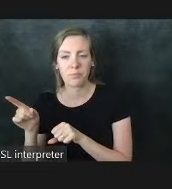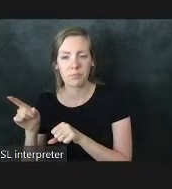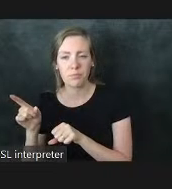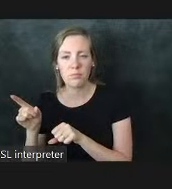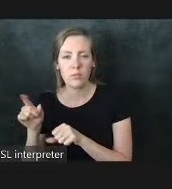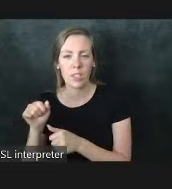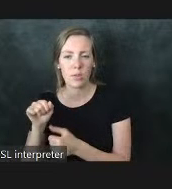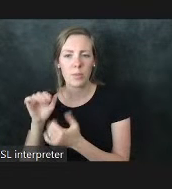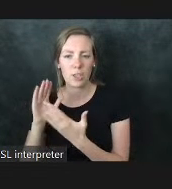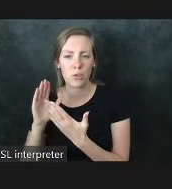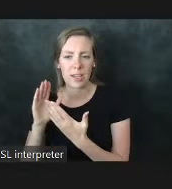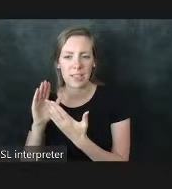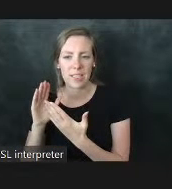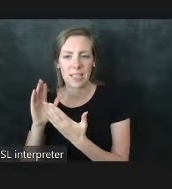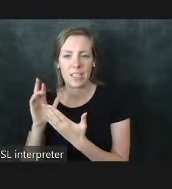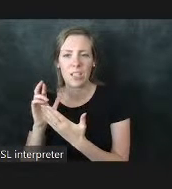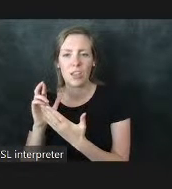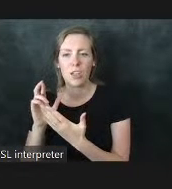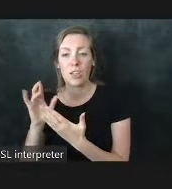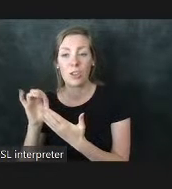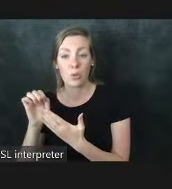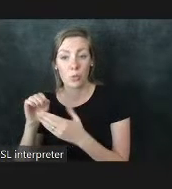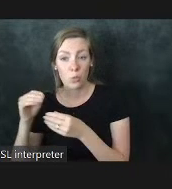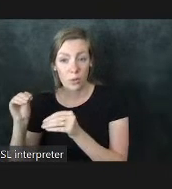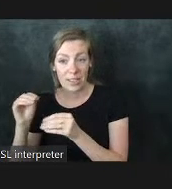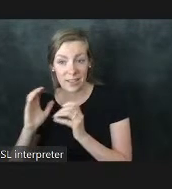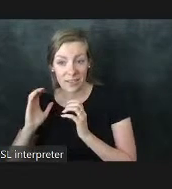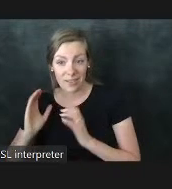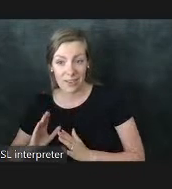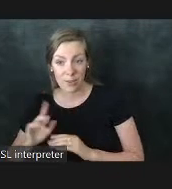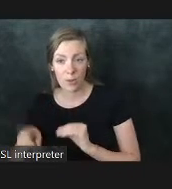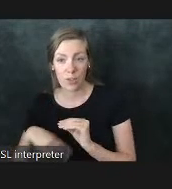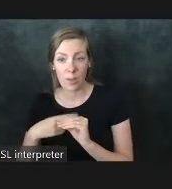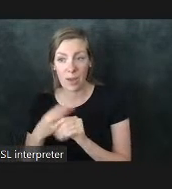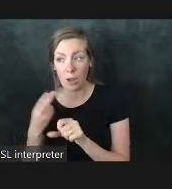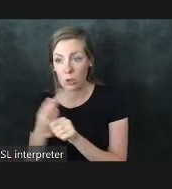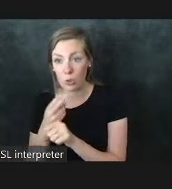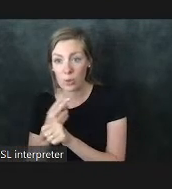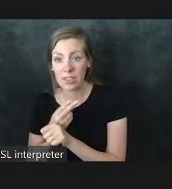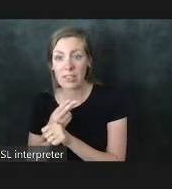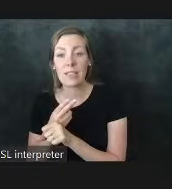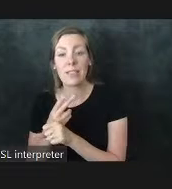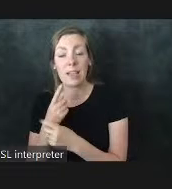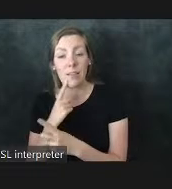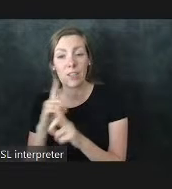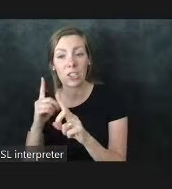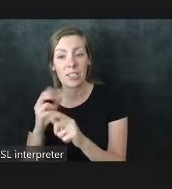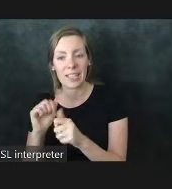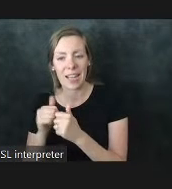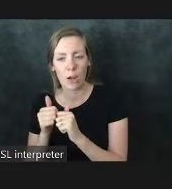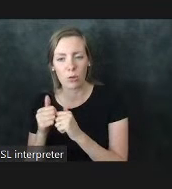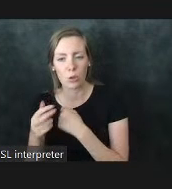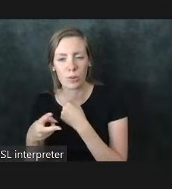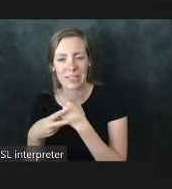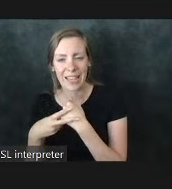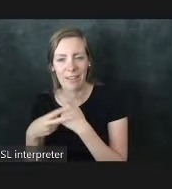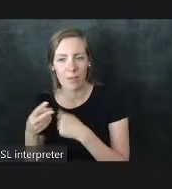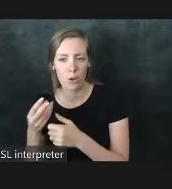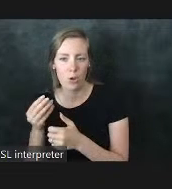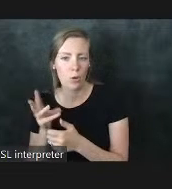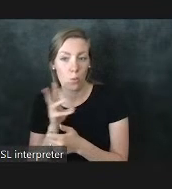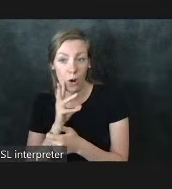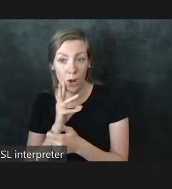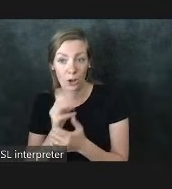Sonoma Water's retail customers que van a estar to enfrentando increase efficiency para que tienen and que ver con conservation. para As mentioned conservar. earlier, Sonoma Water